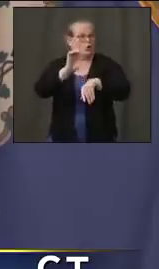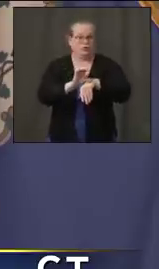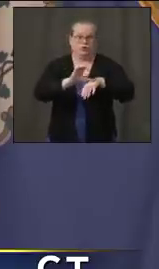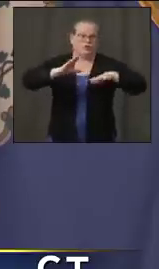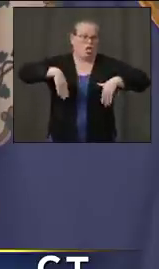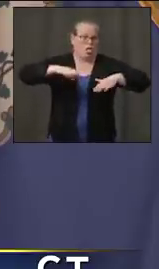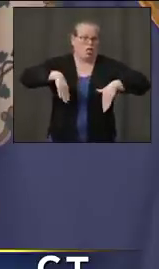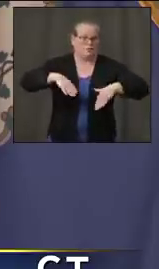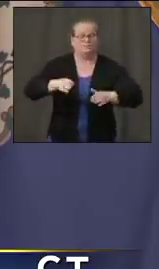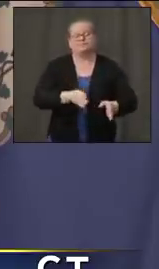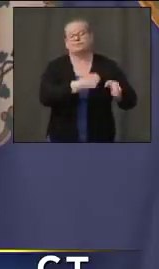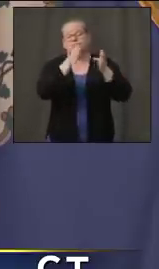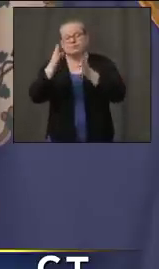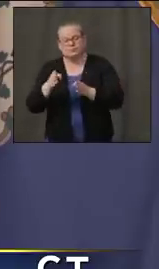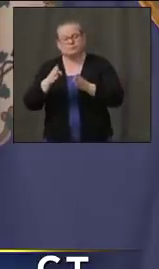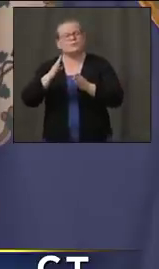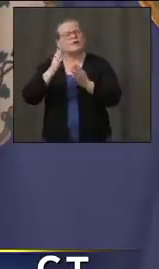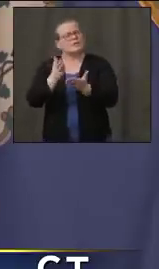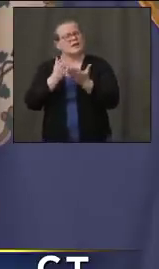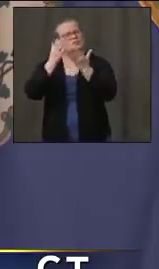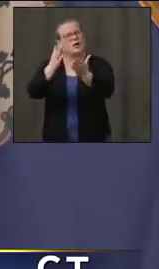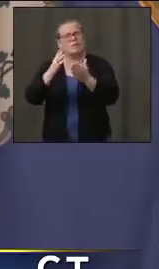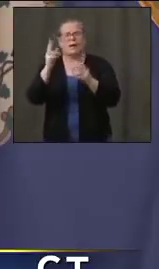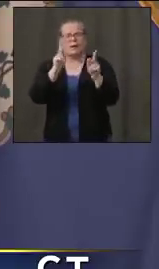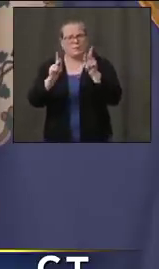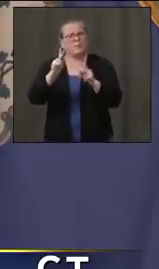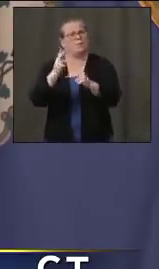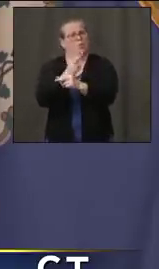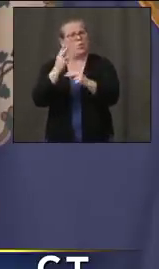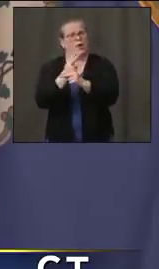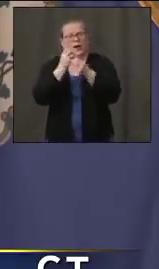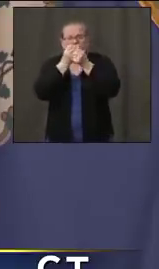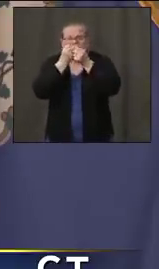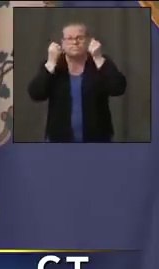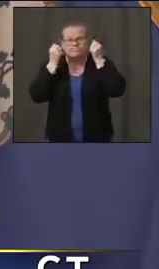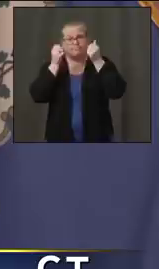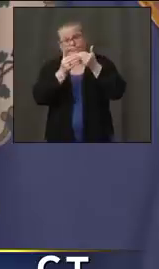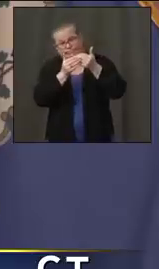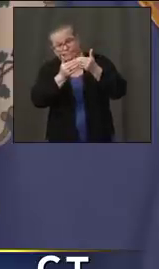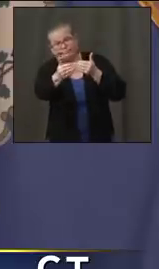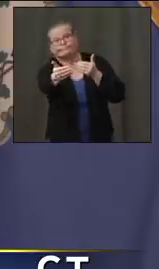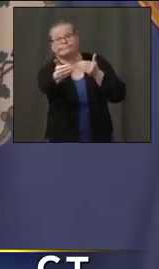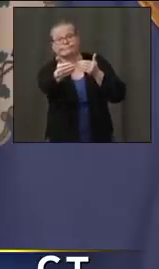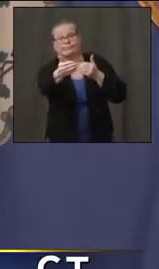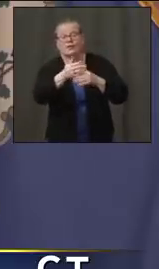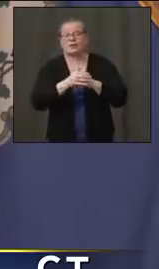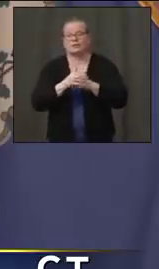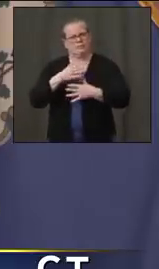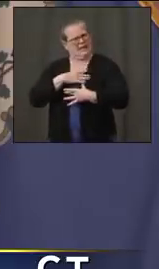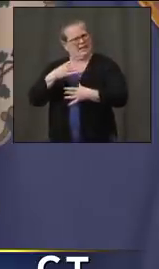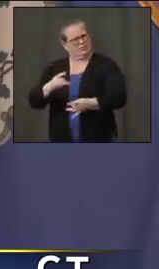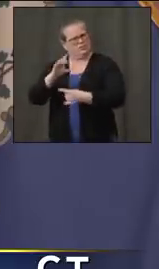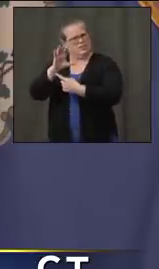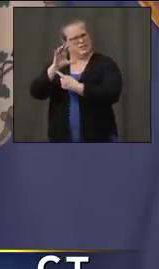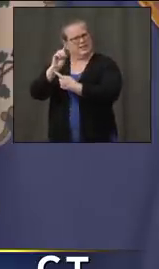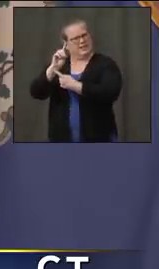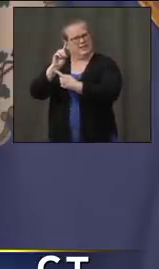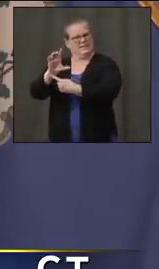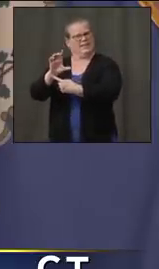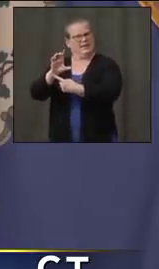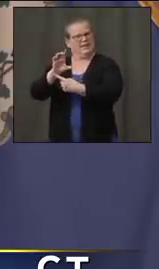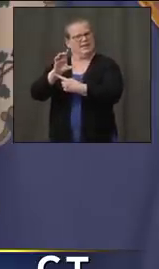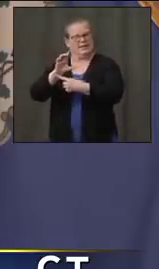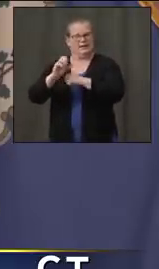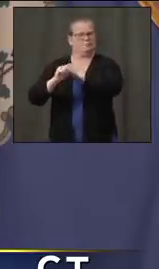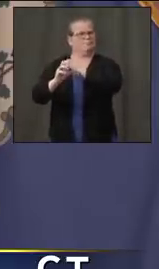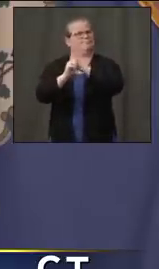next duration, for the foreseeable future. Interesting that the CDC put that out for the not just the